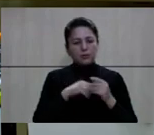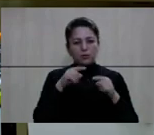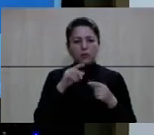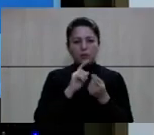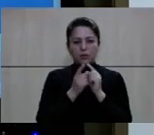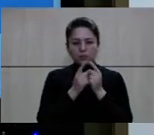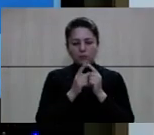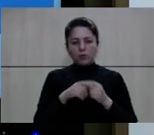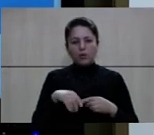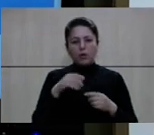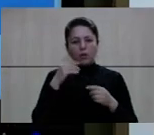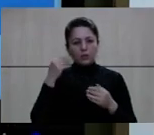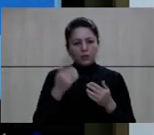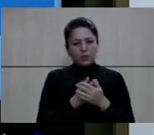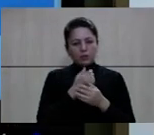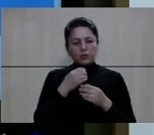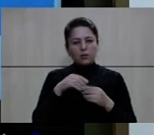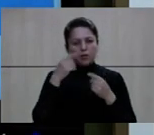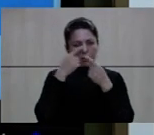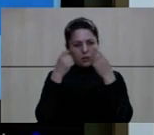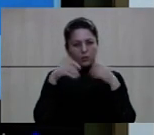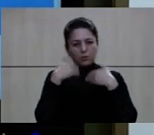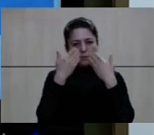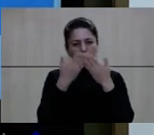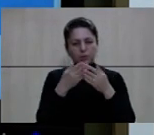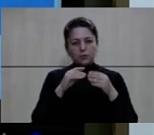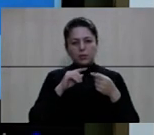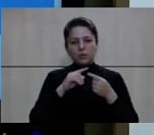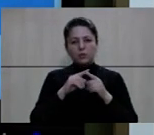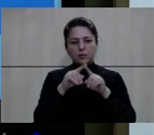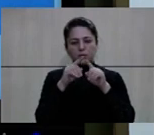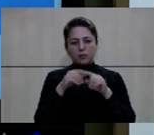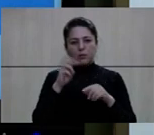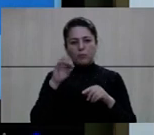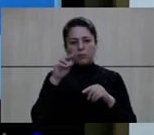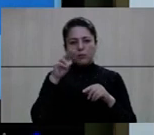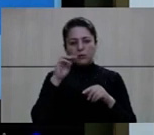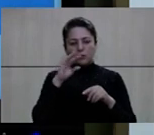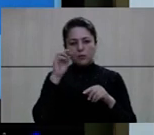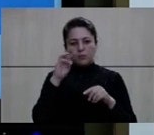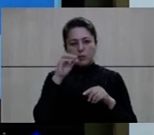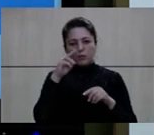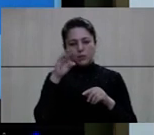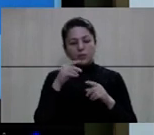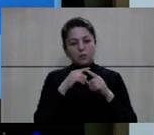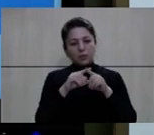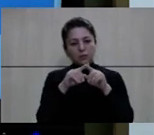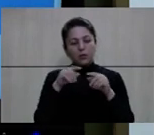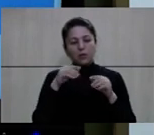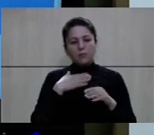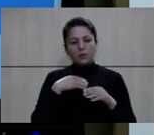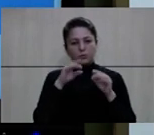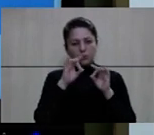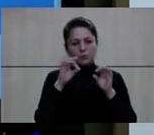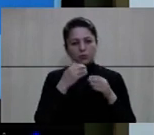axborot kommunikatsiya tizimi texnigi, telegraf, multimedia texnigi. Bu yerda mana shu joyda men to'xtalib ketgan